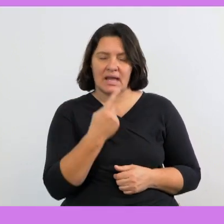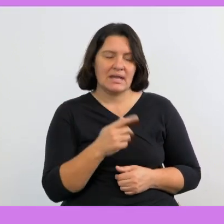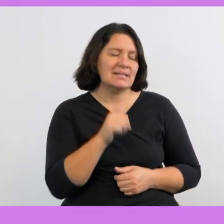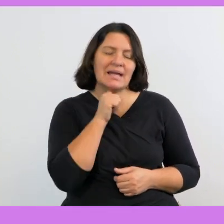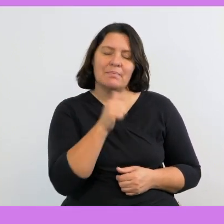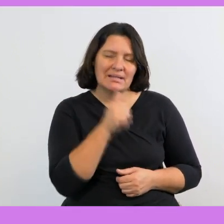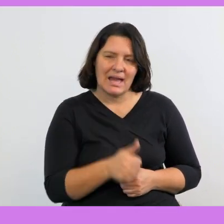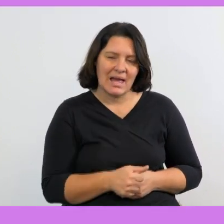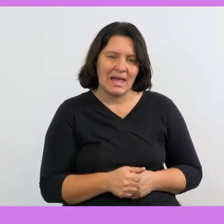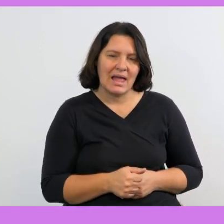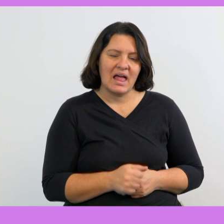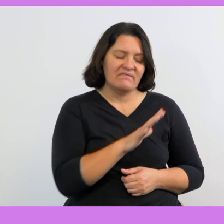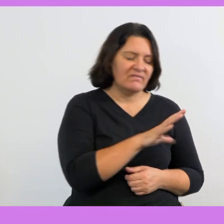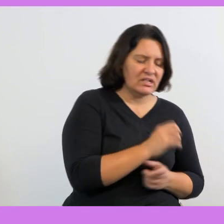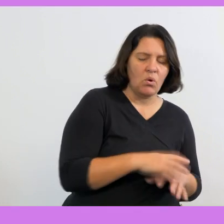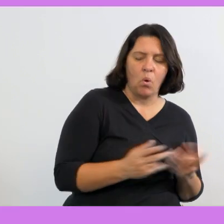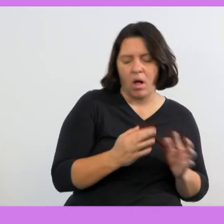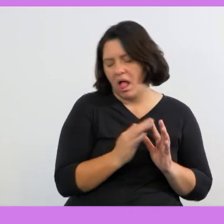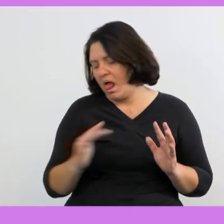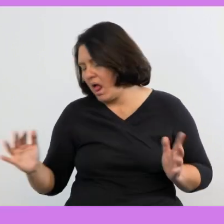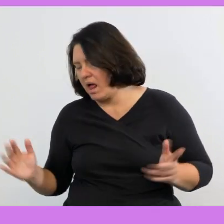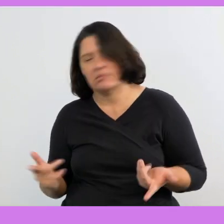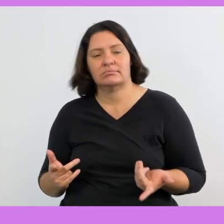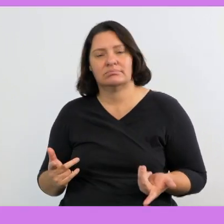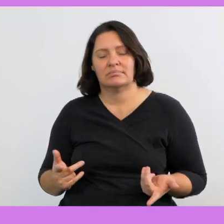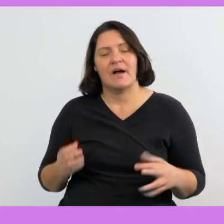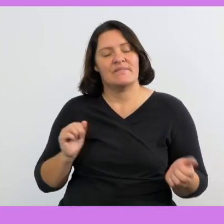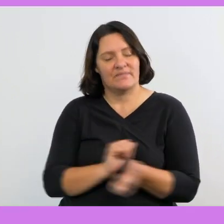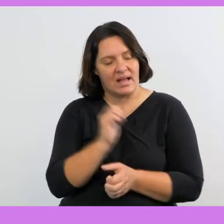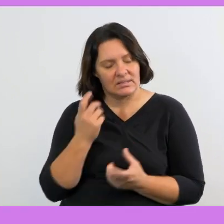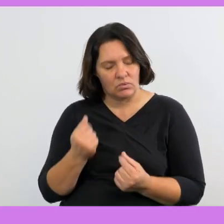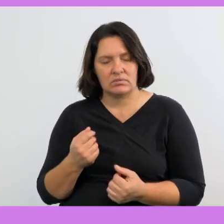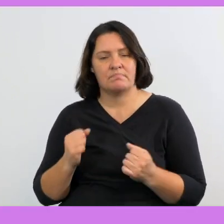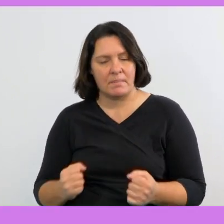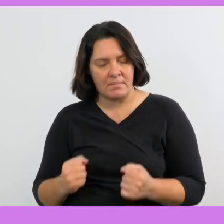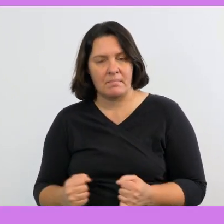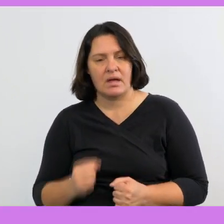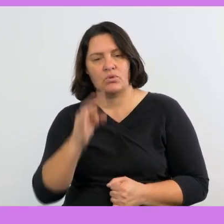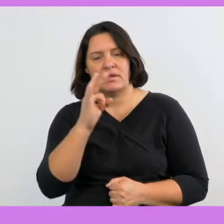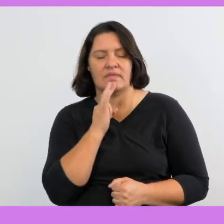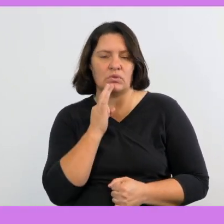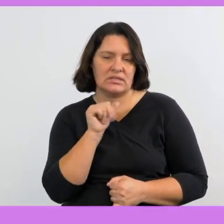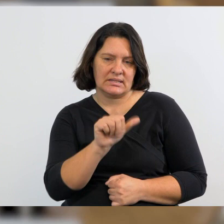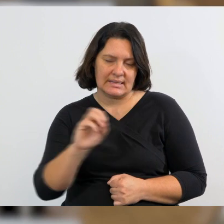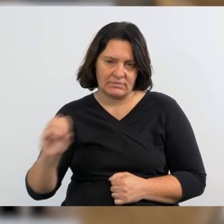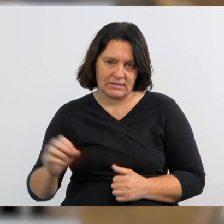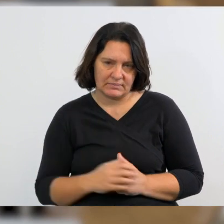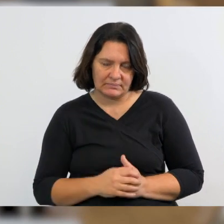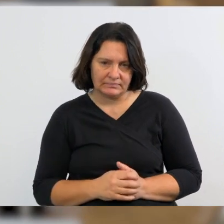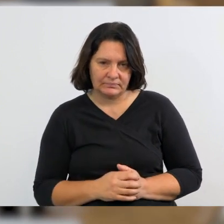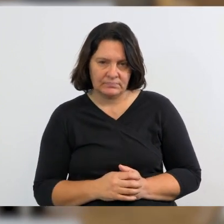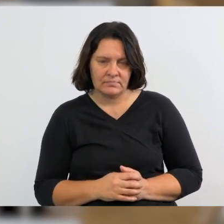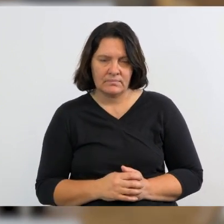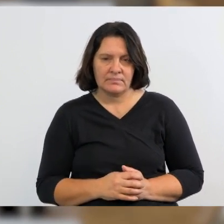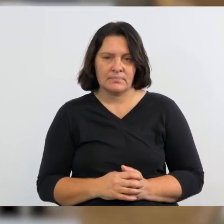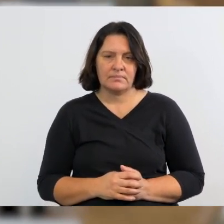So here, 200, and to go back to what we've said, doesn't matter the amount of people we're going to